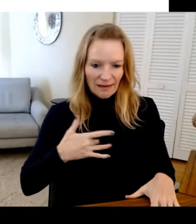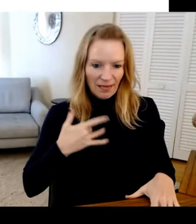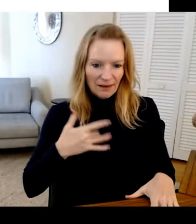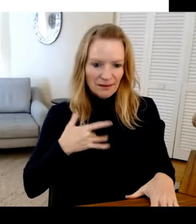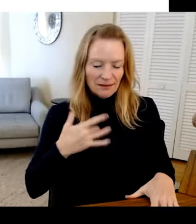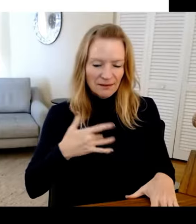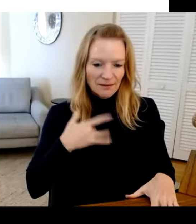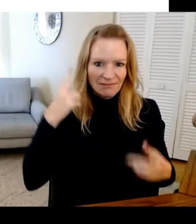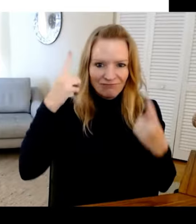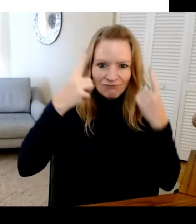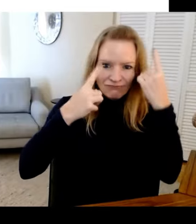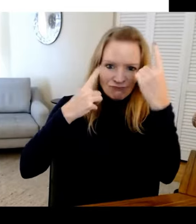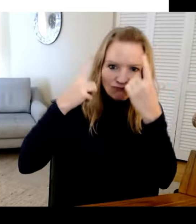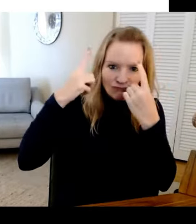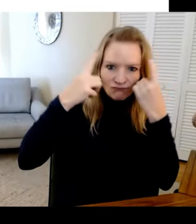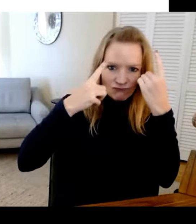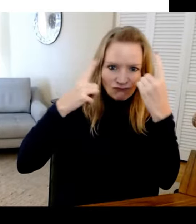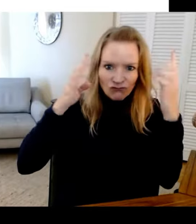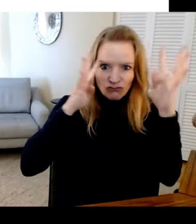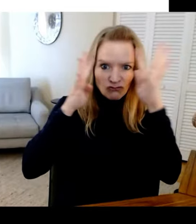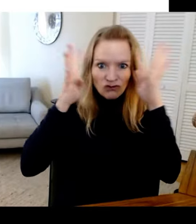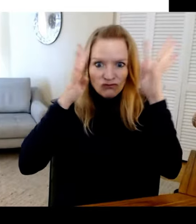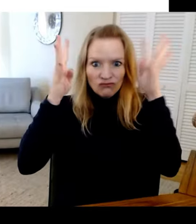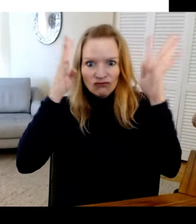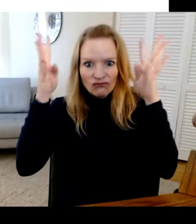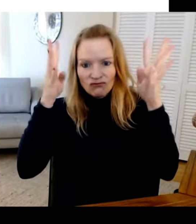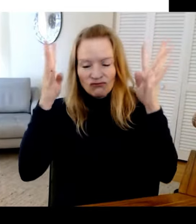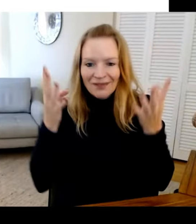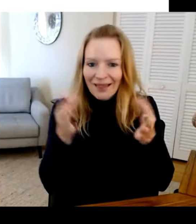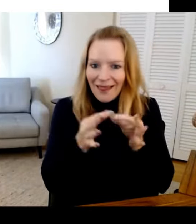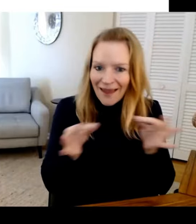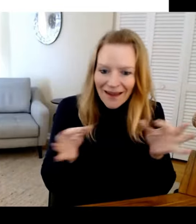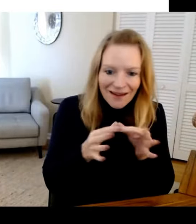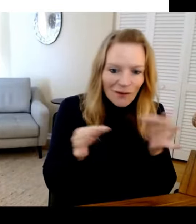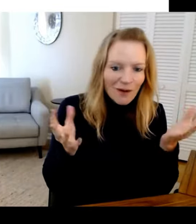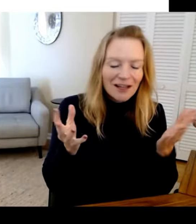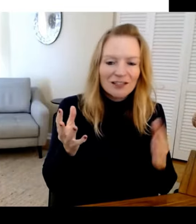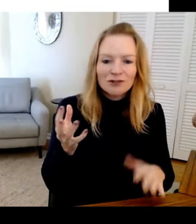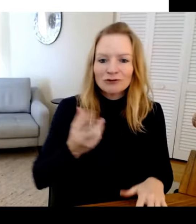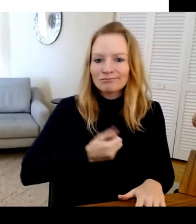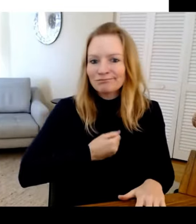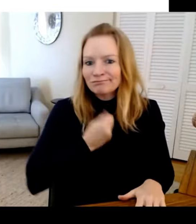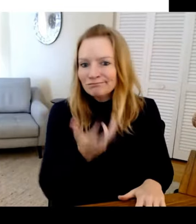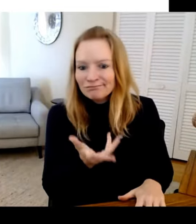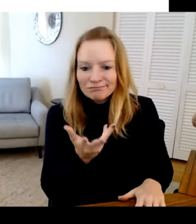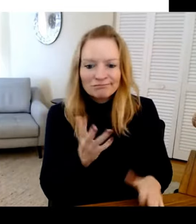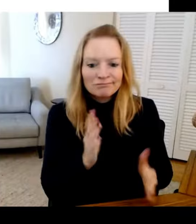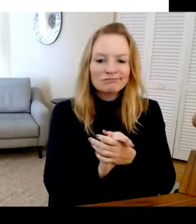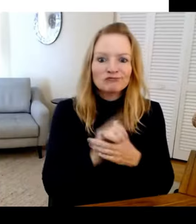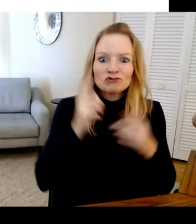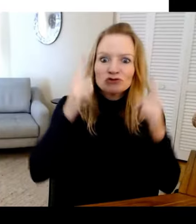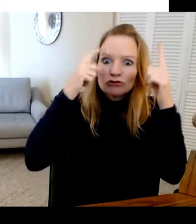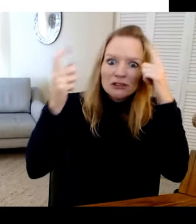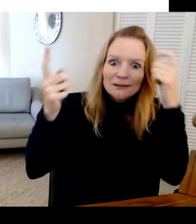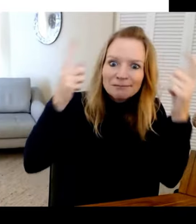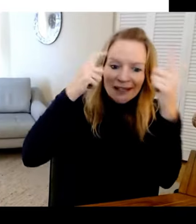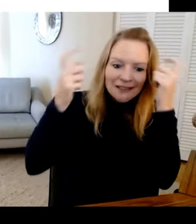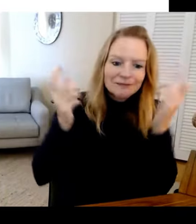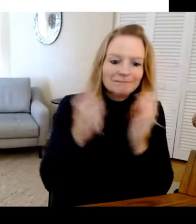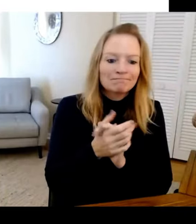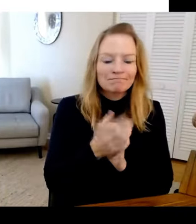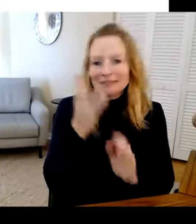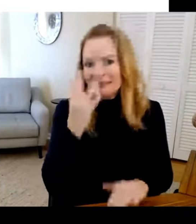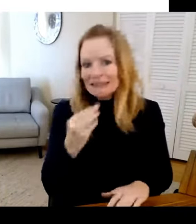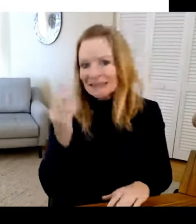emotions, feelings, thoughts, creativity, language,